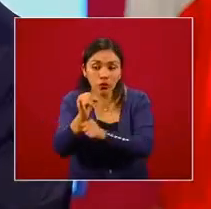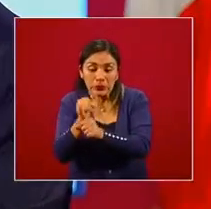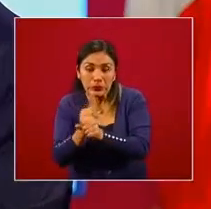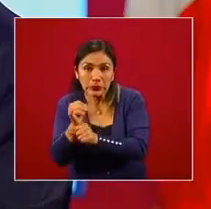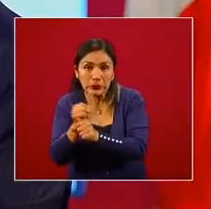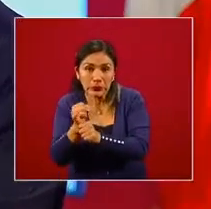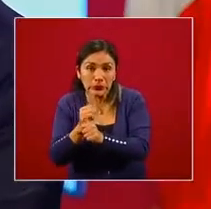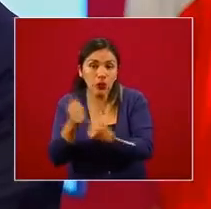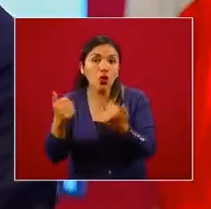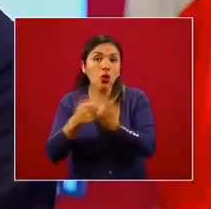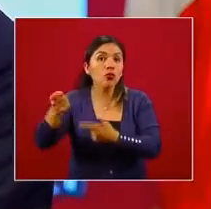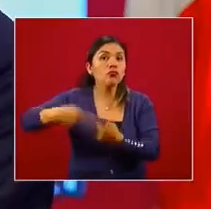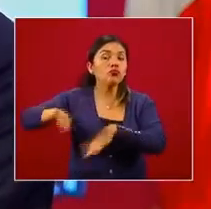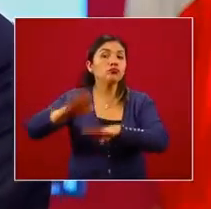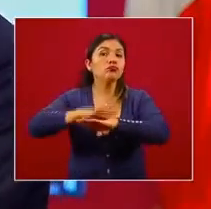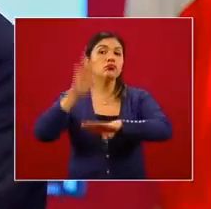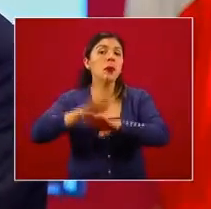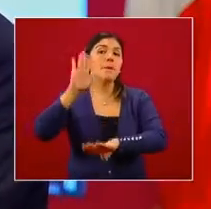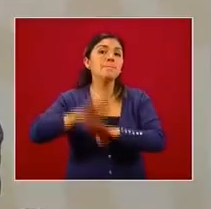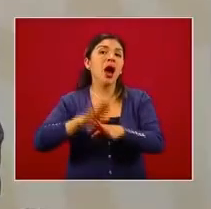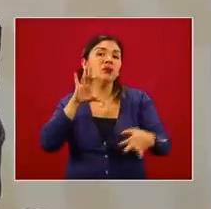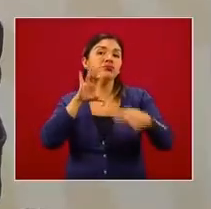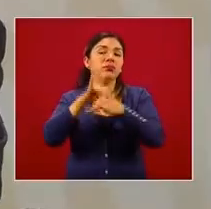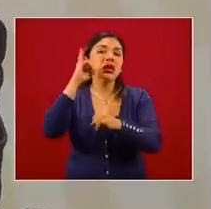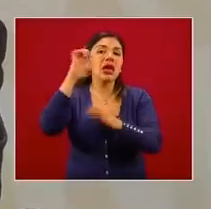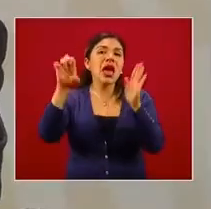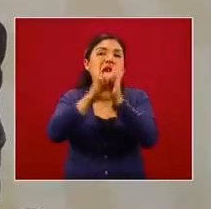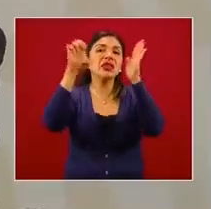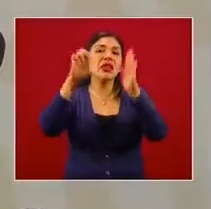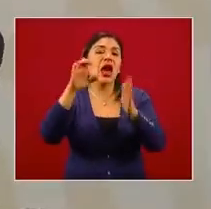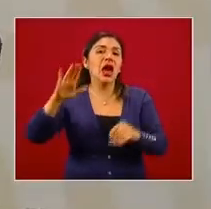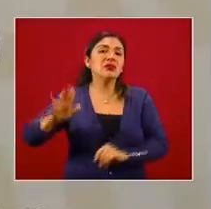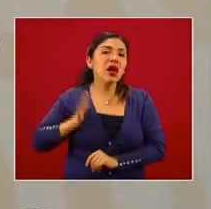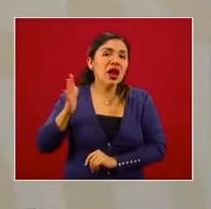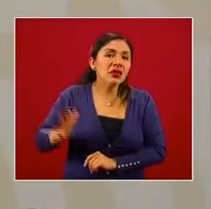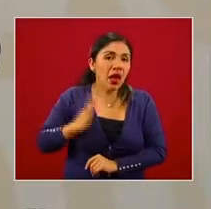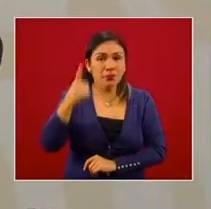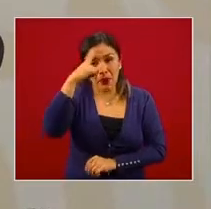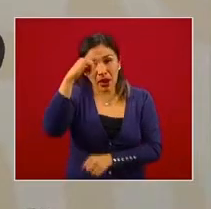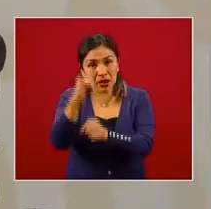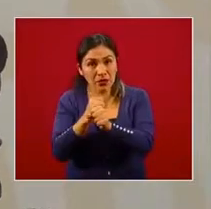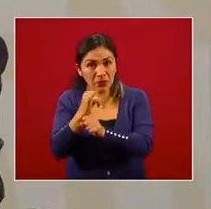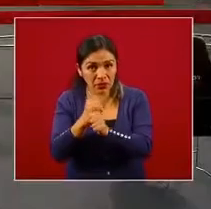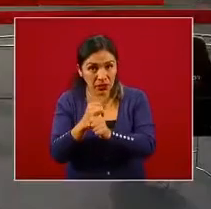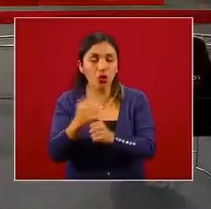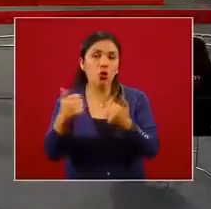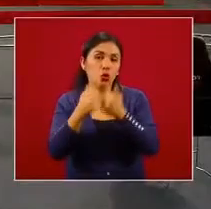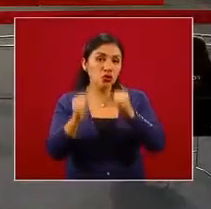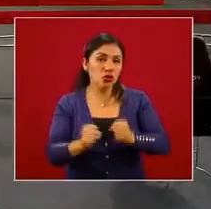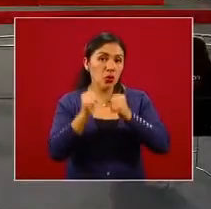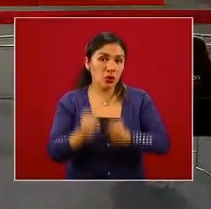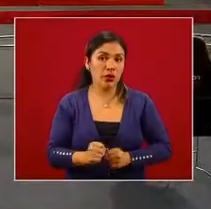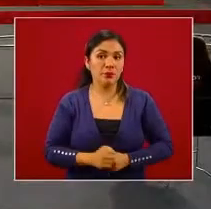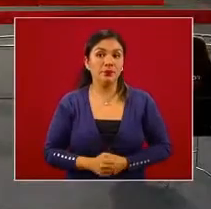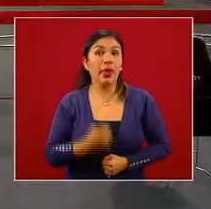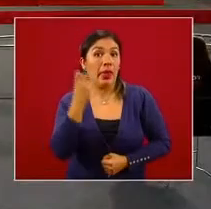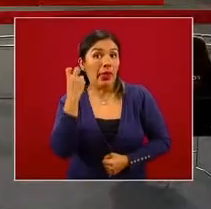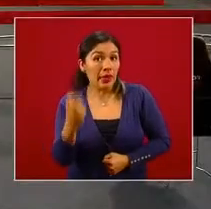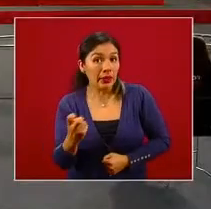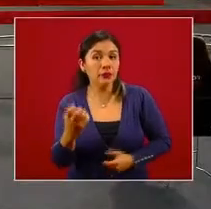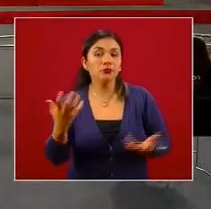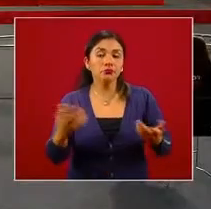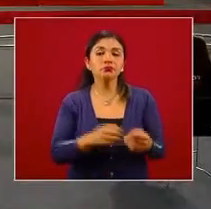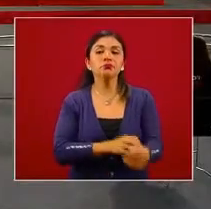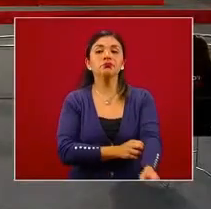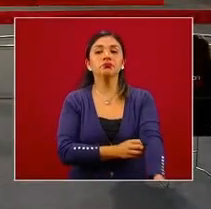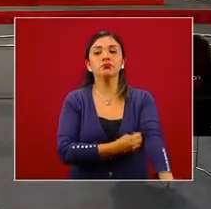to be used in clinical trials, as long as it is hitting and fulfilling those highest qualities of biosecurity